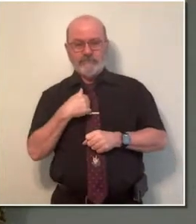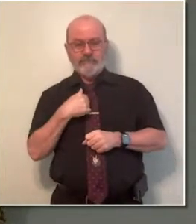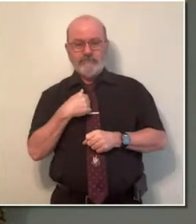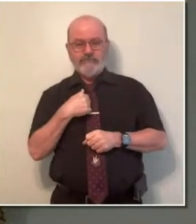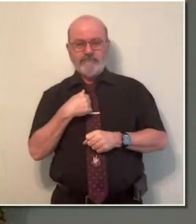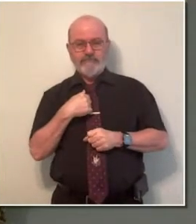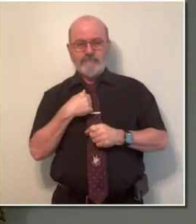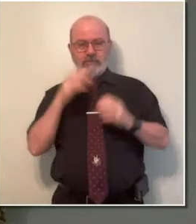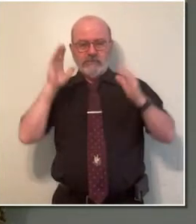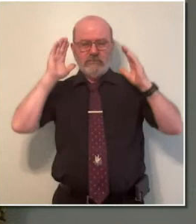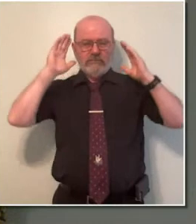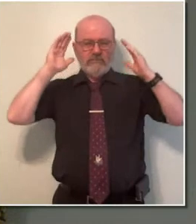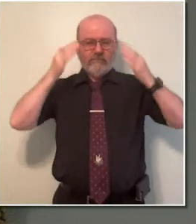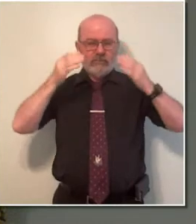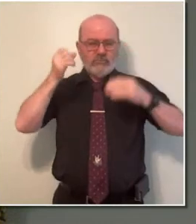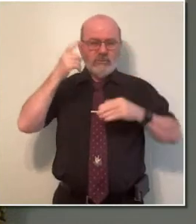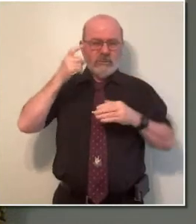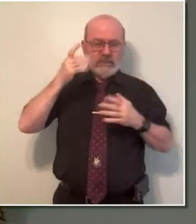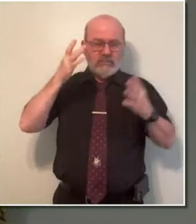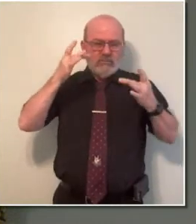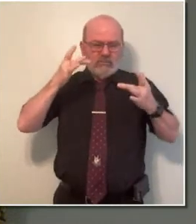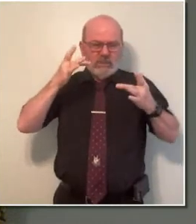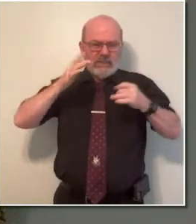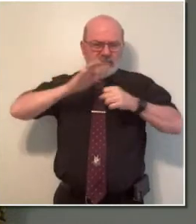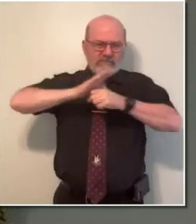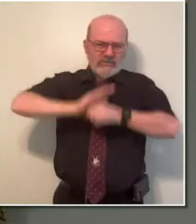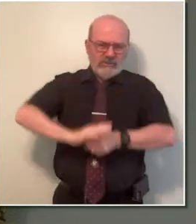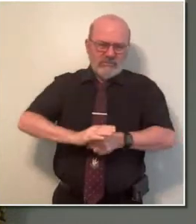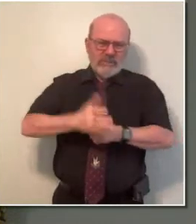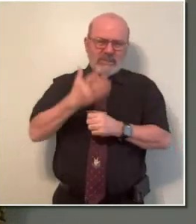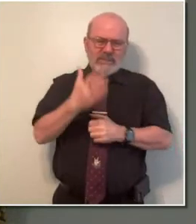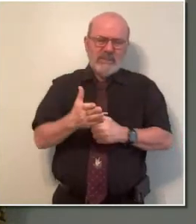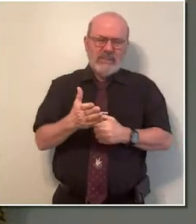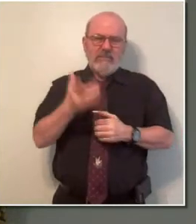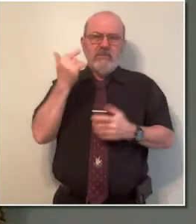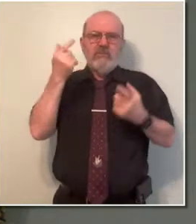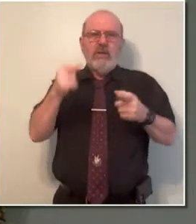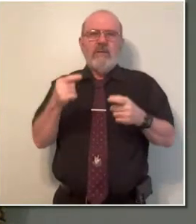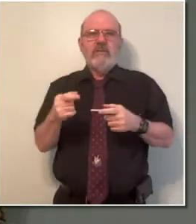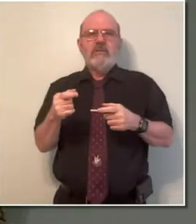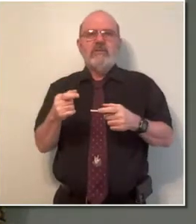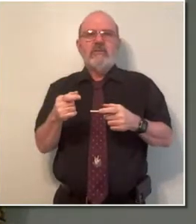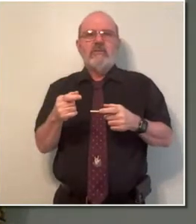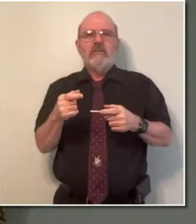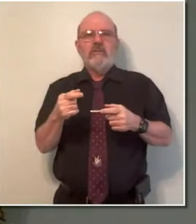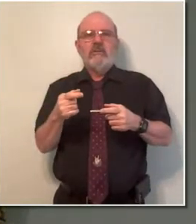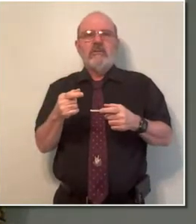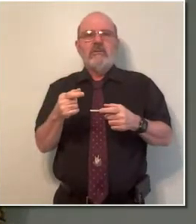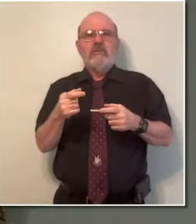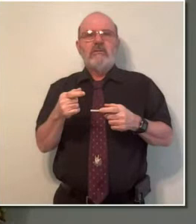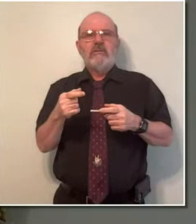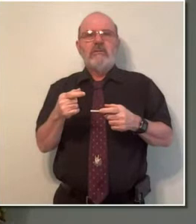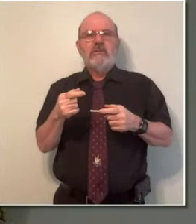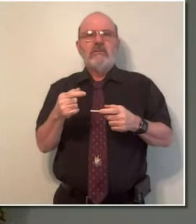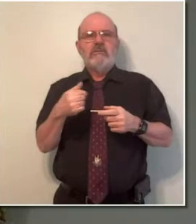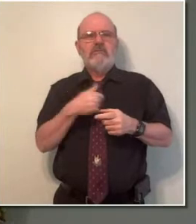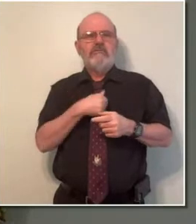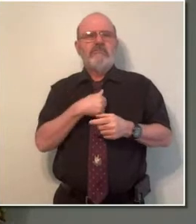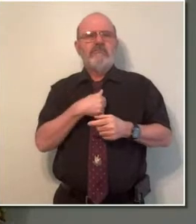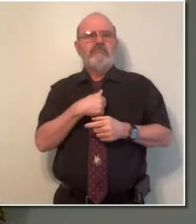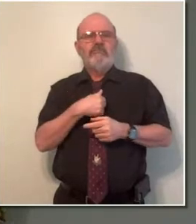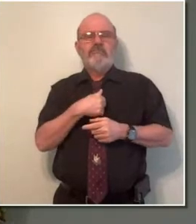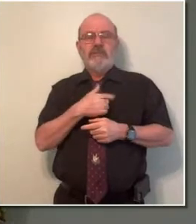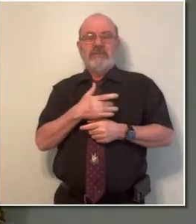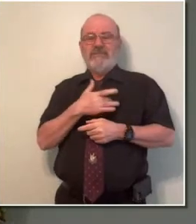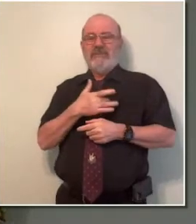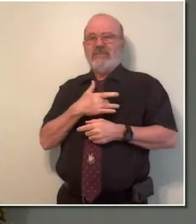mindset to understand why that oppression is there? Because what happens is we sort of are numb to Christianity and we become